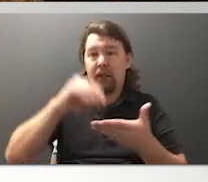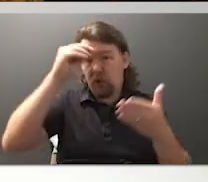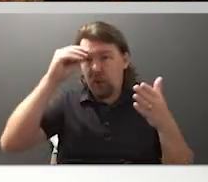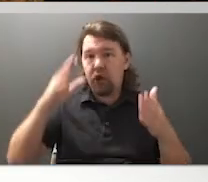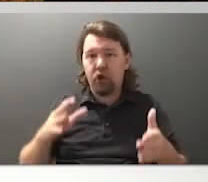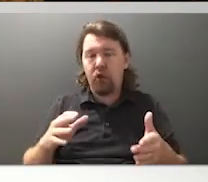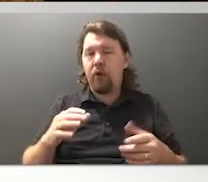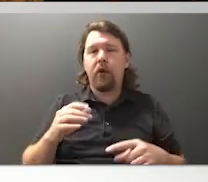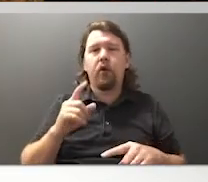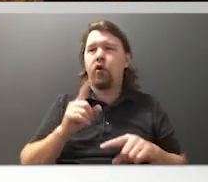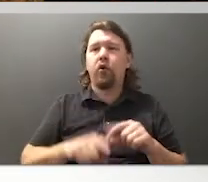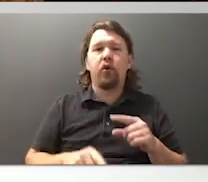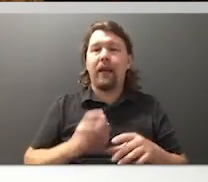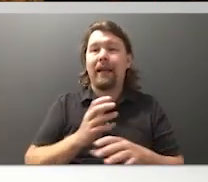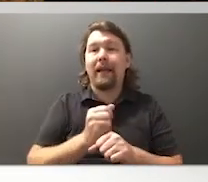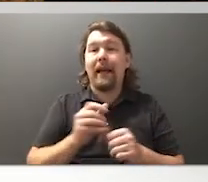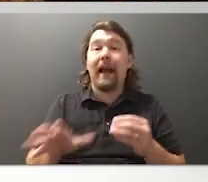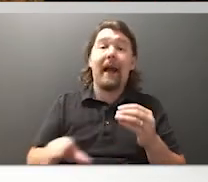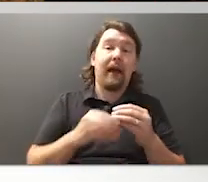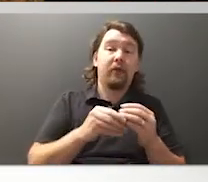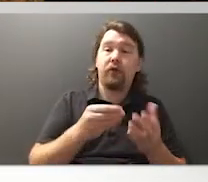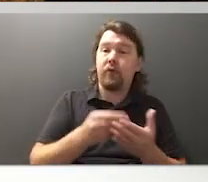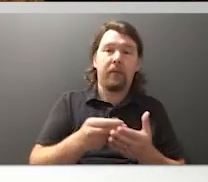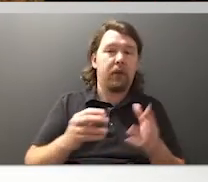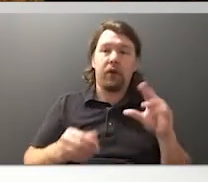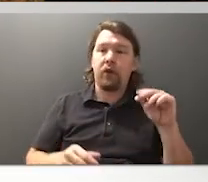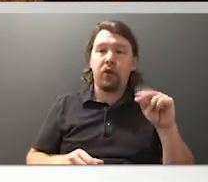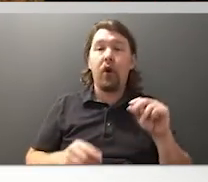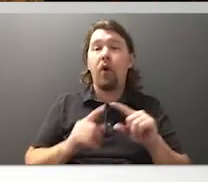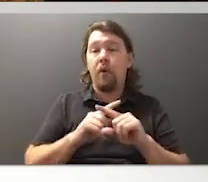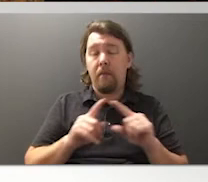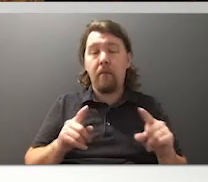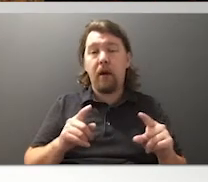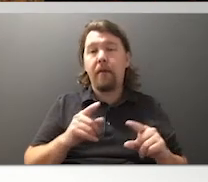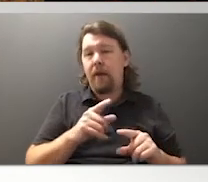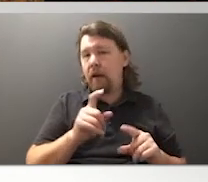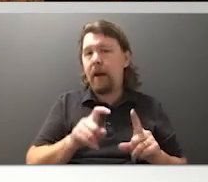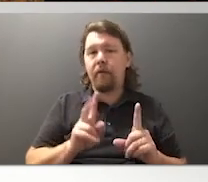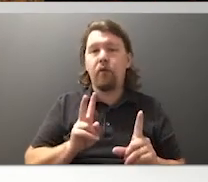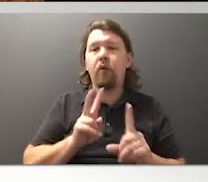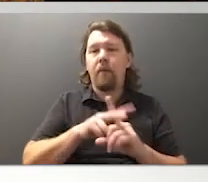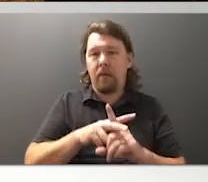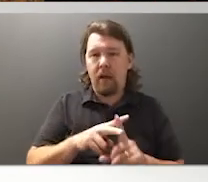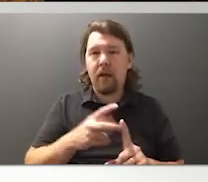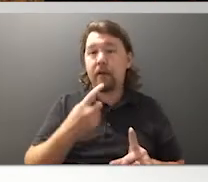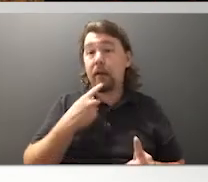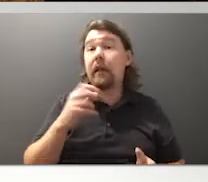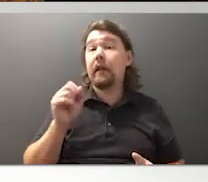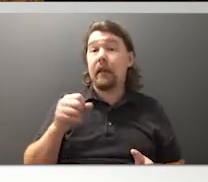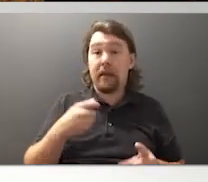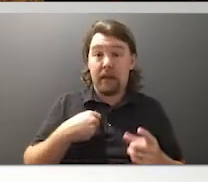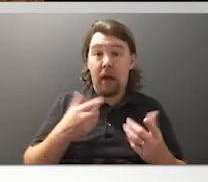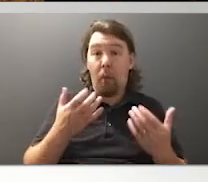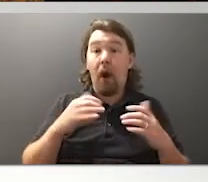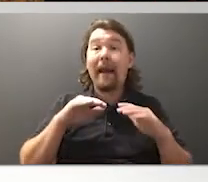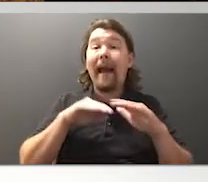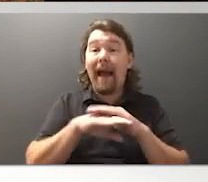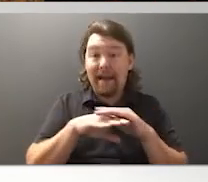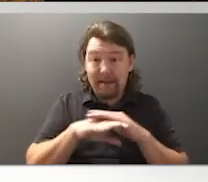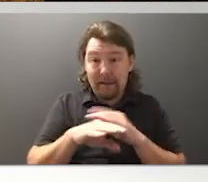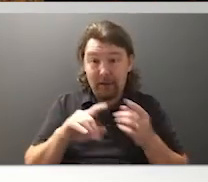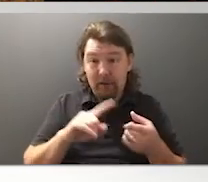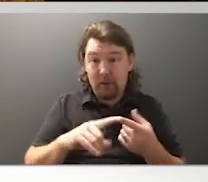to get additional funds, but they would just have to reapply saying, yes, I still want to access these funds and use